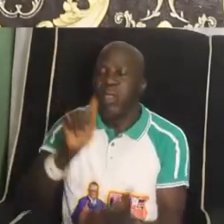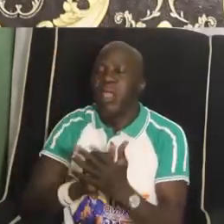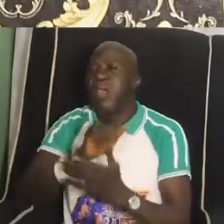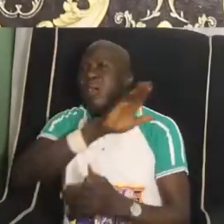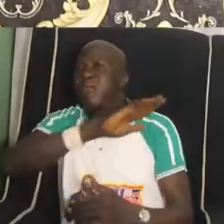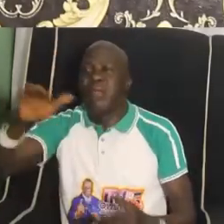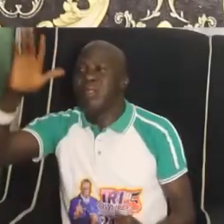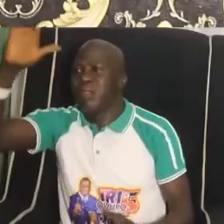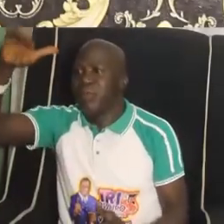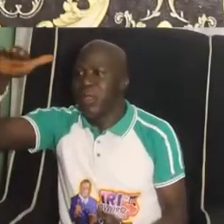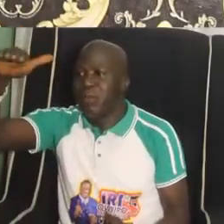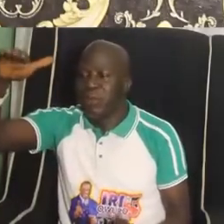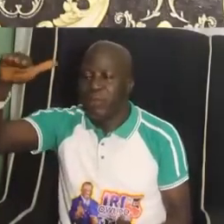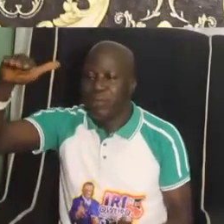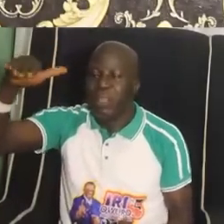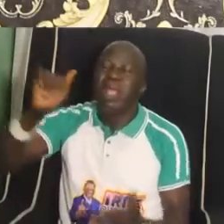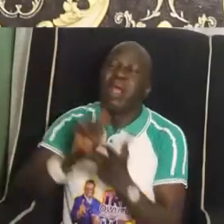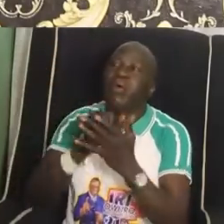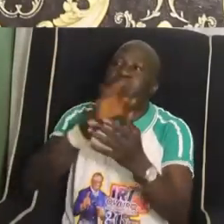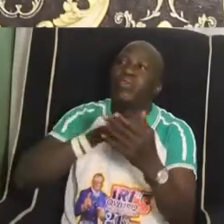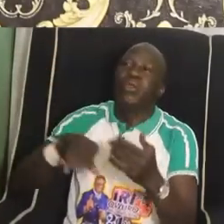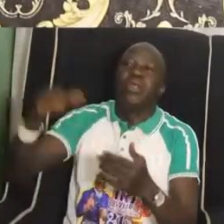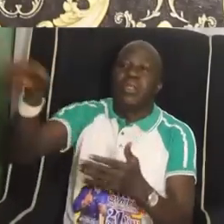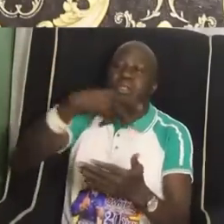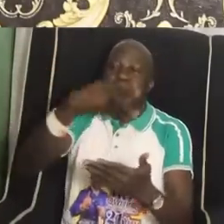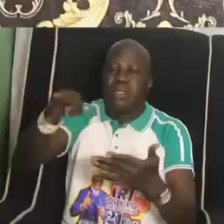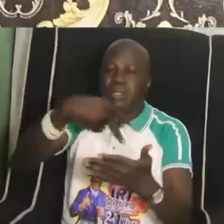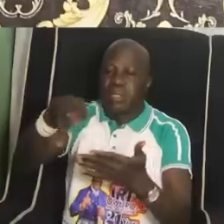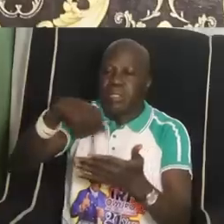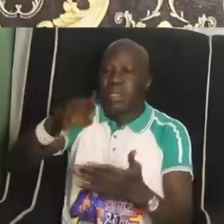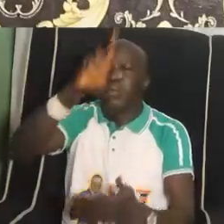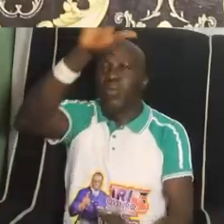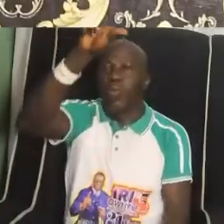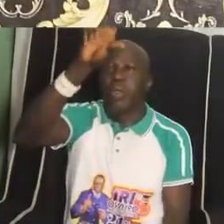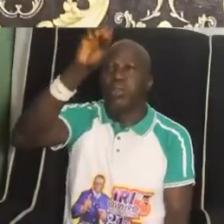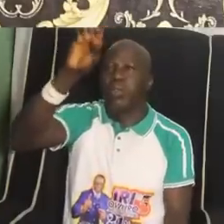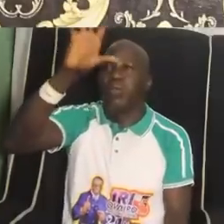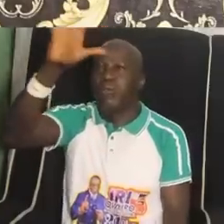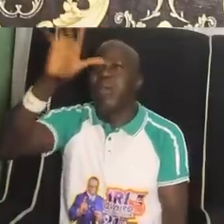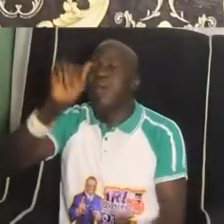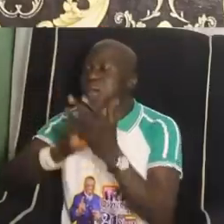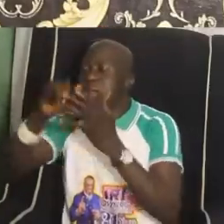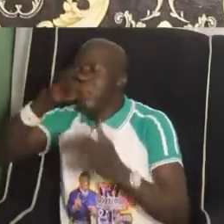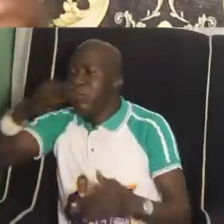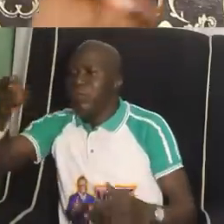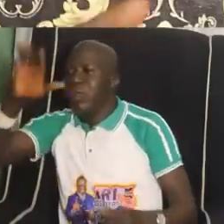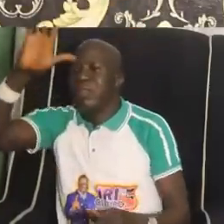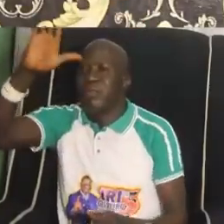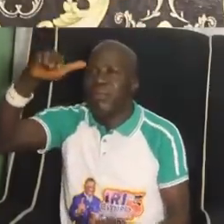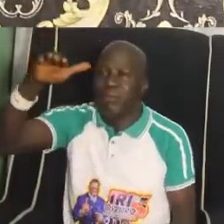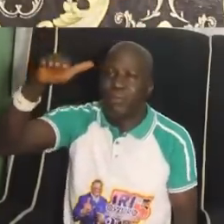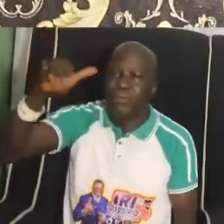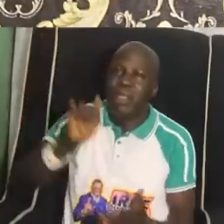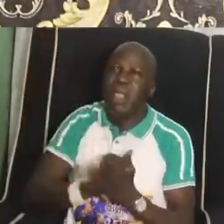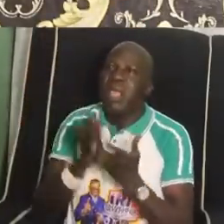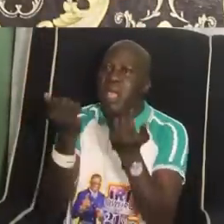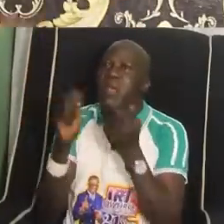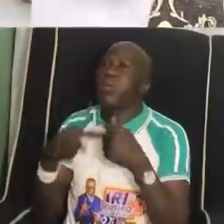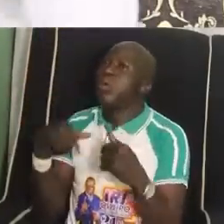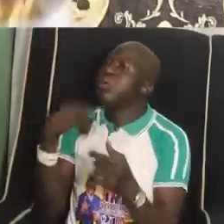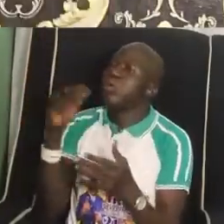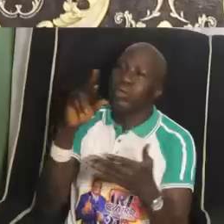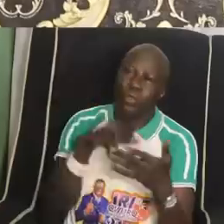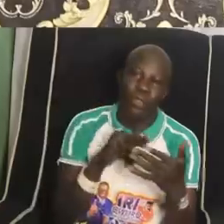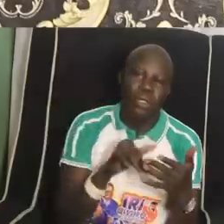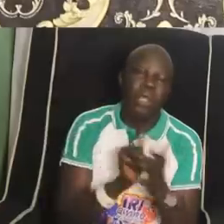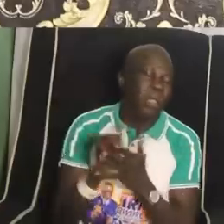call, by chat. That is chat with that register to register, you need to see the prophet. Now Ferry will leave, brother Nick allows in the name of Jesus. Aye, Rema,